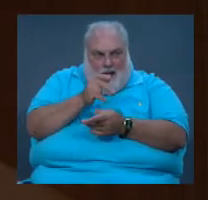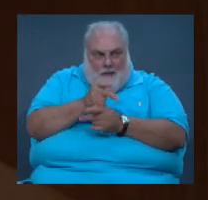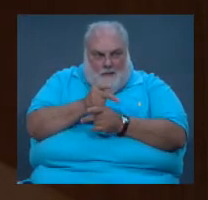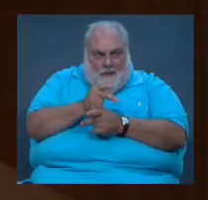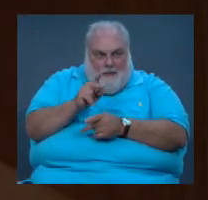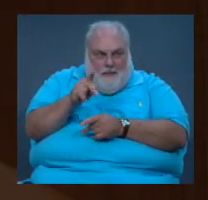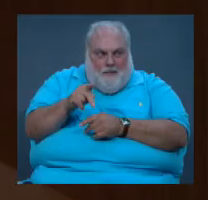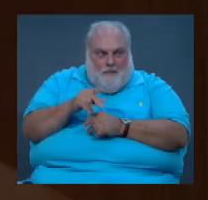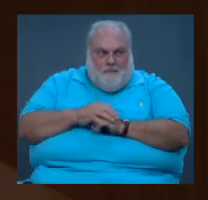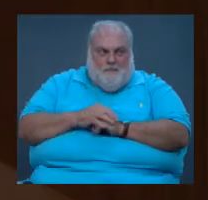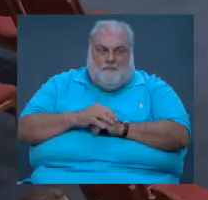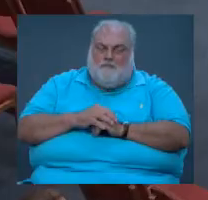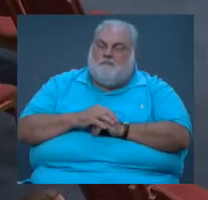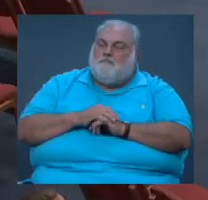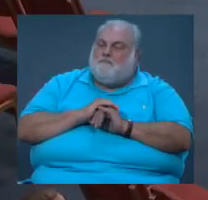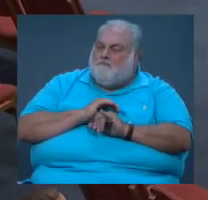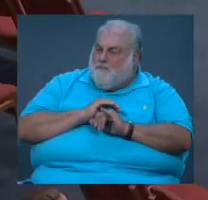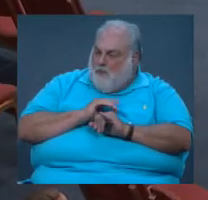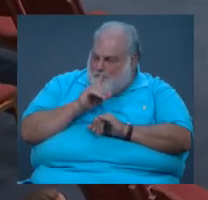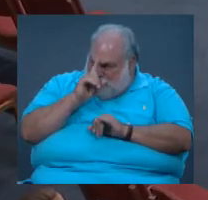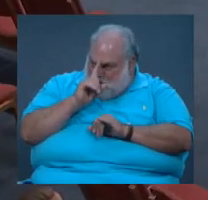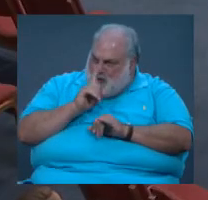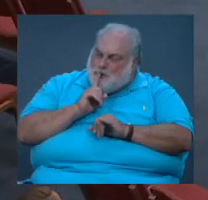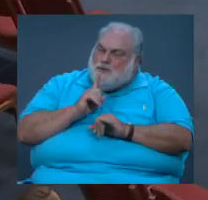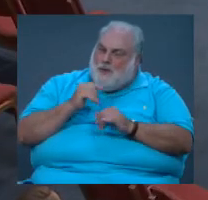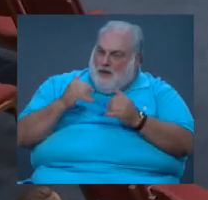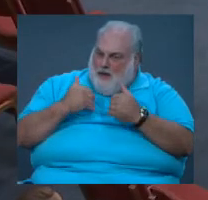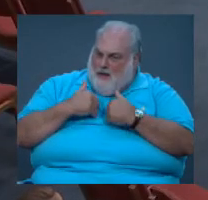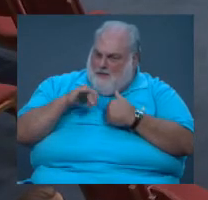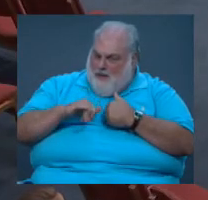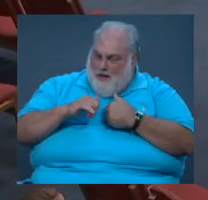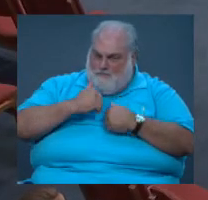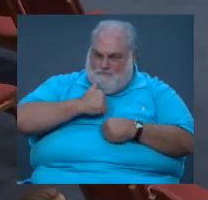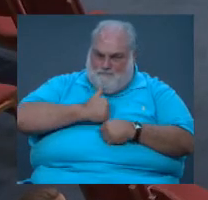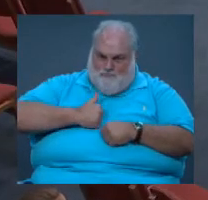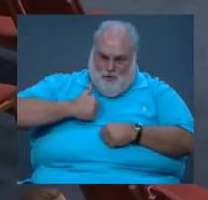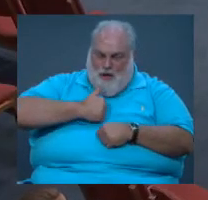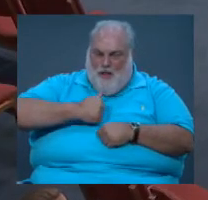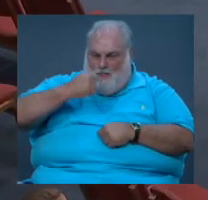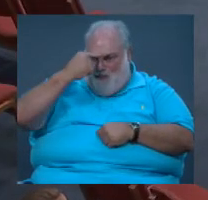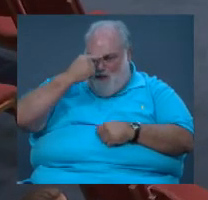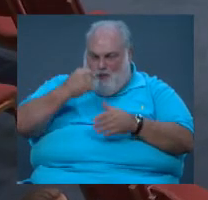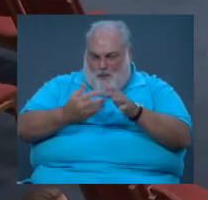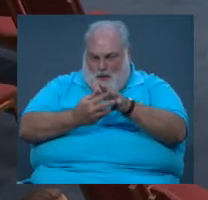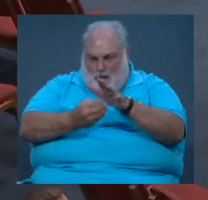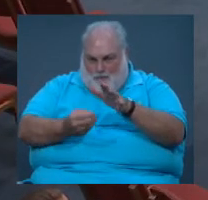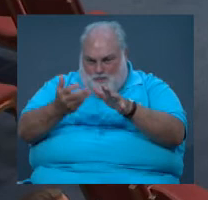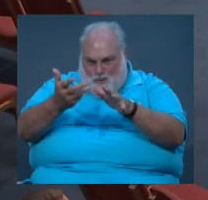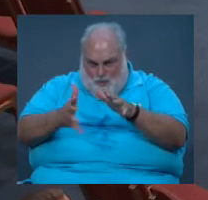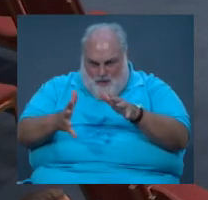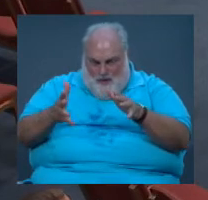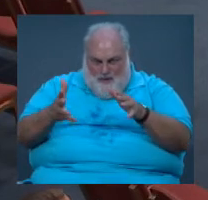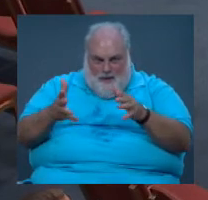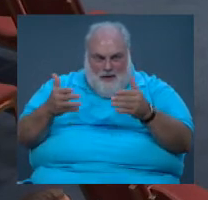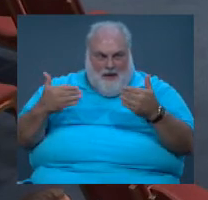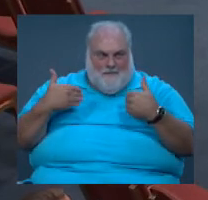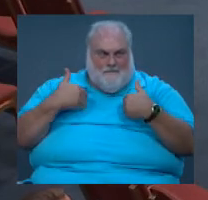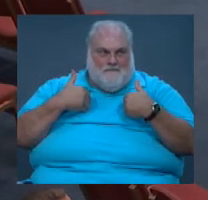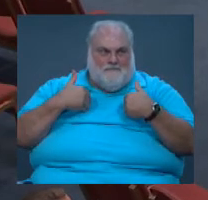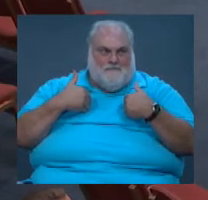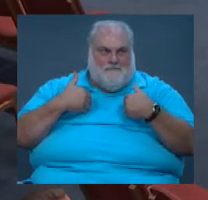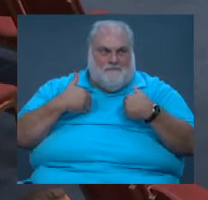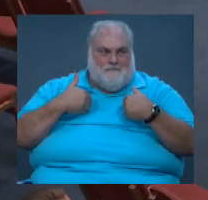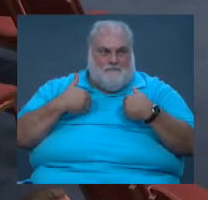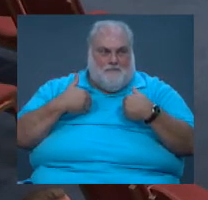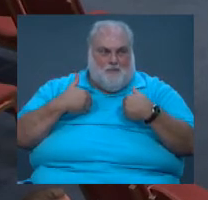with it. Yes, ma'am. We'll make certain that happens. I do apologize. I thought that was those copies were being made.